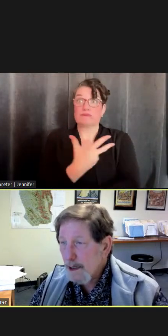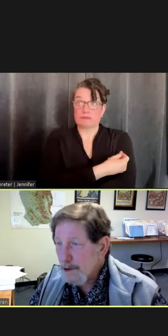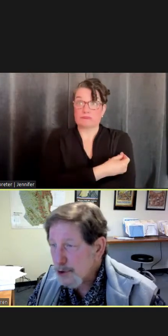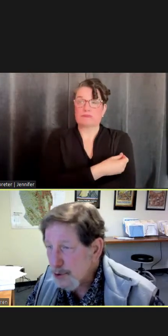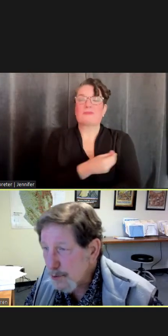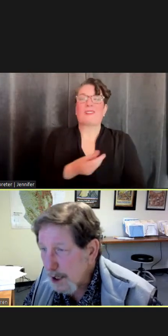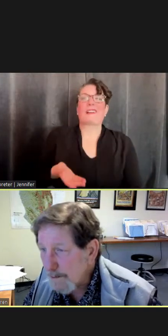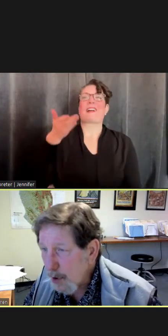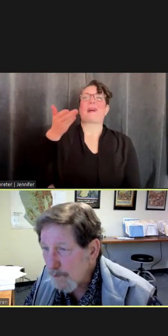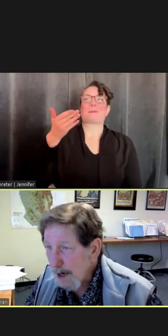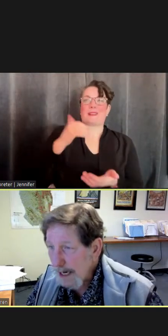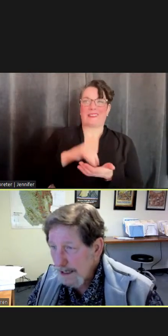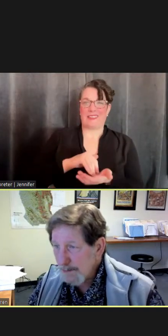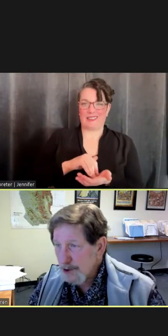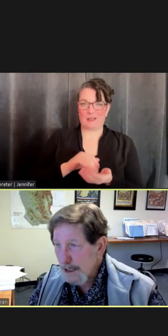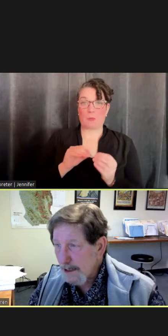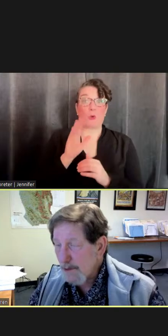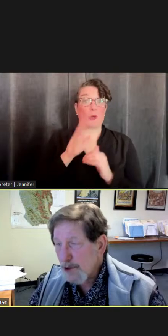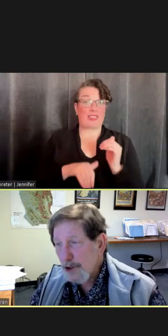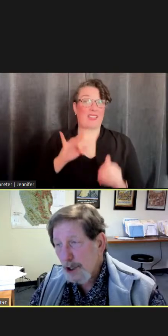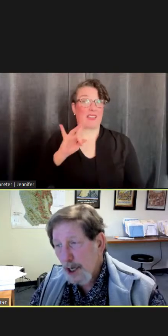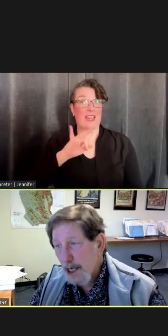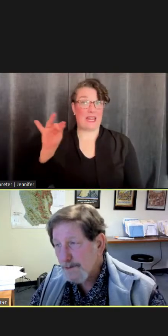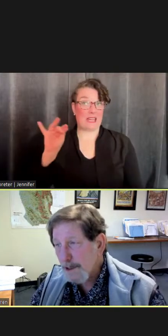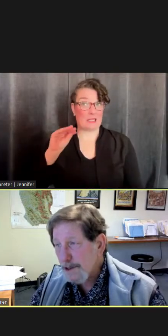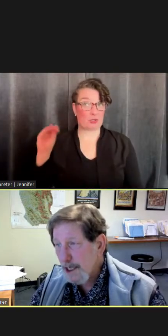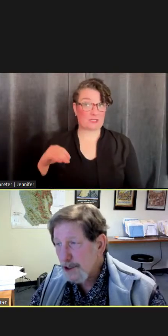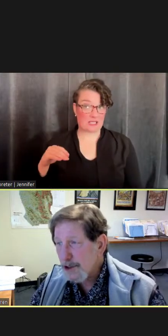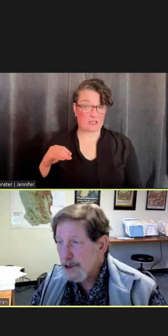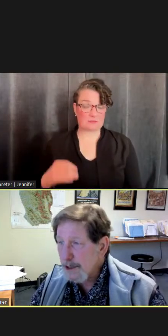up to over 80%. And when you look at